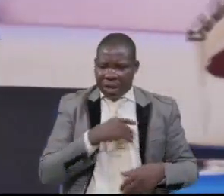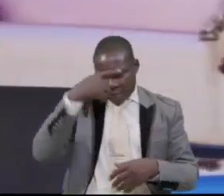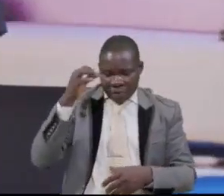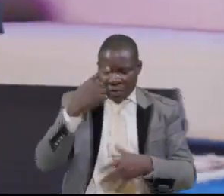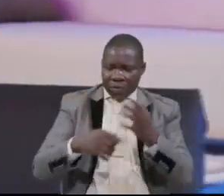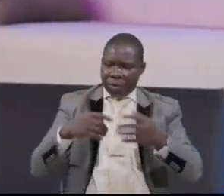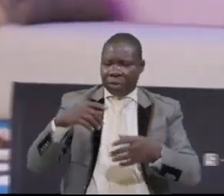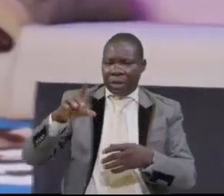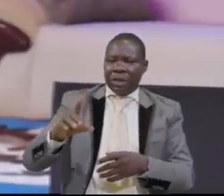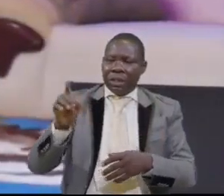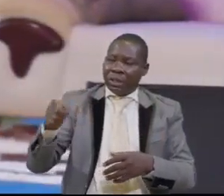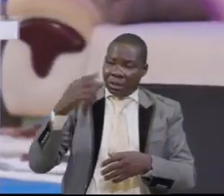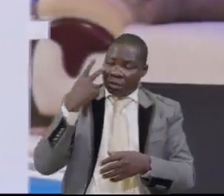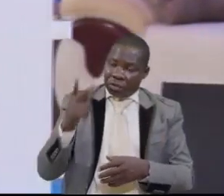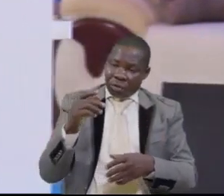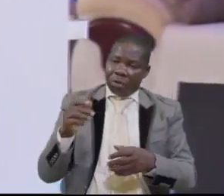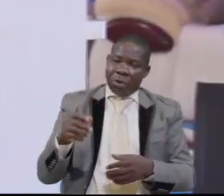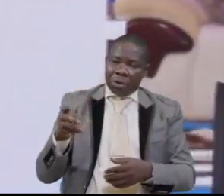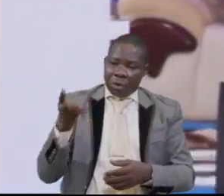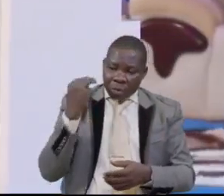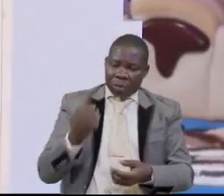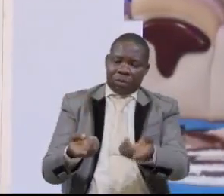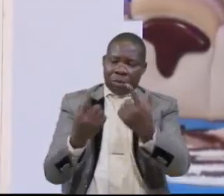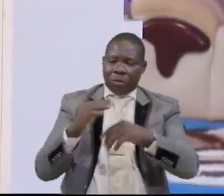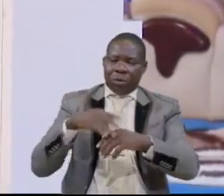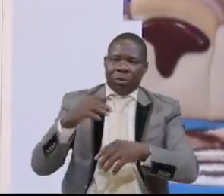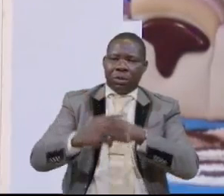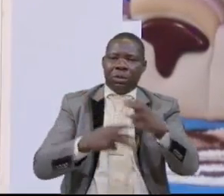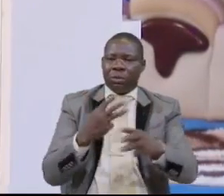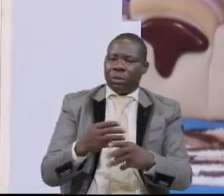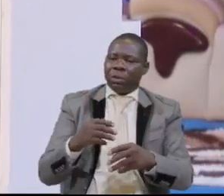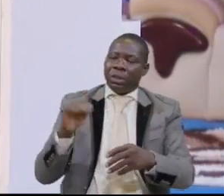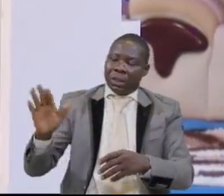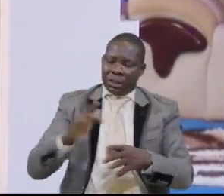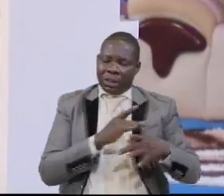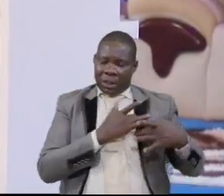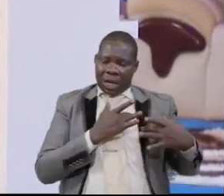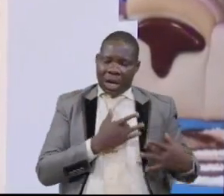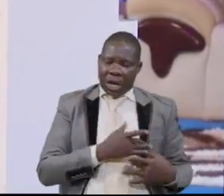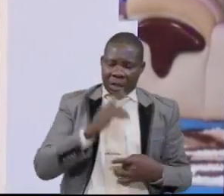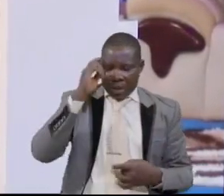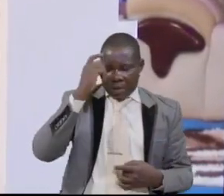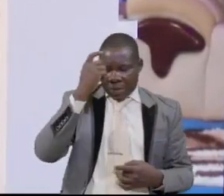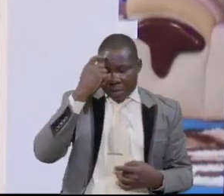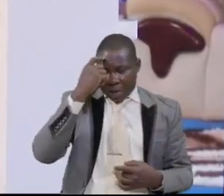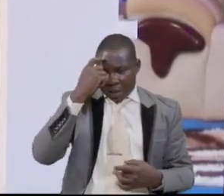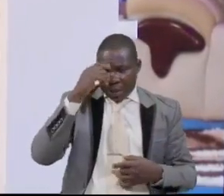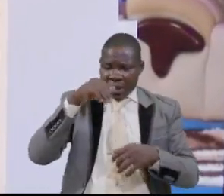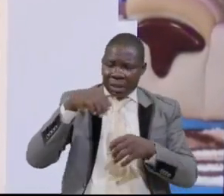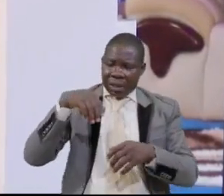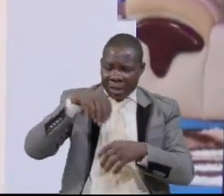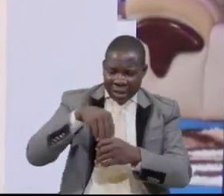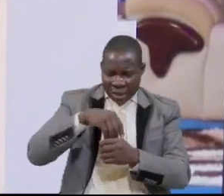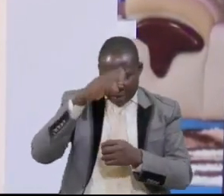coming upon the world his heart his might his inner man was affected and he was